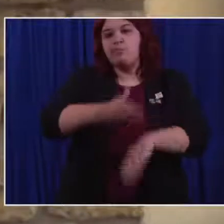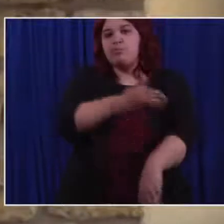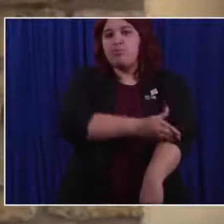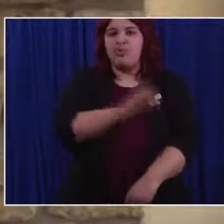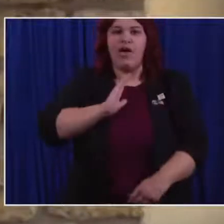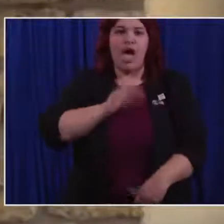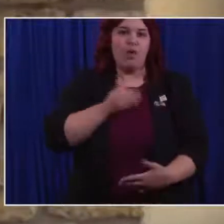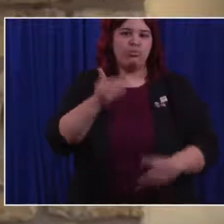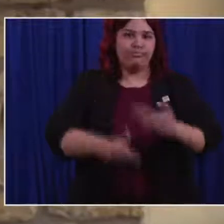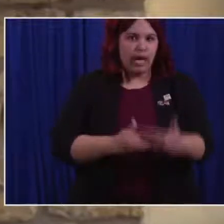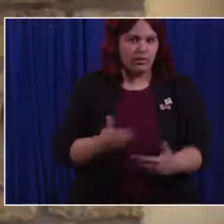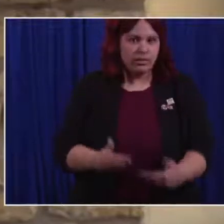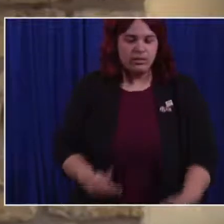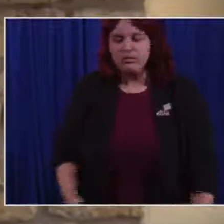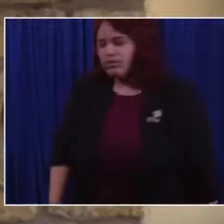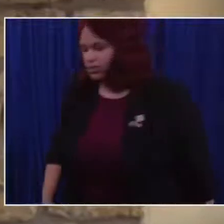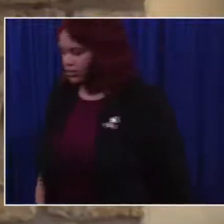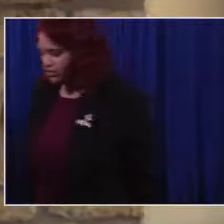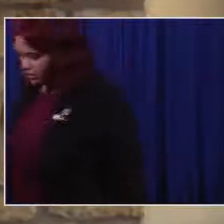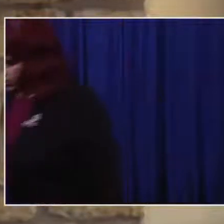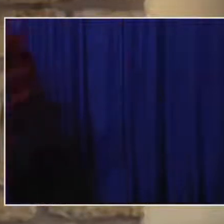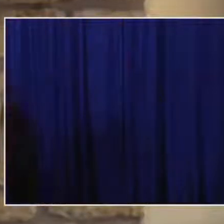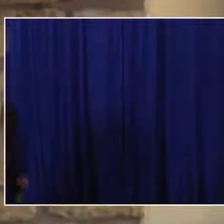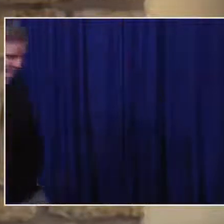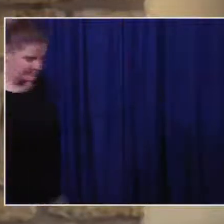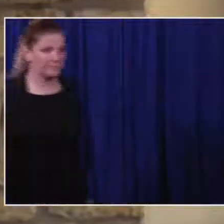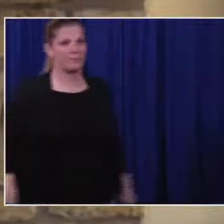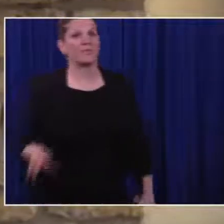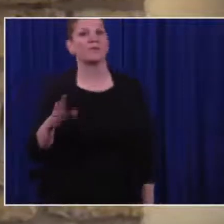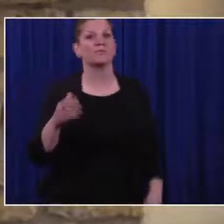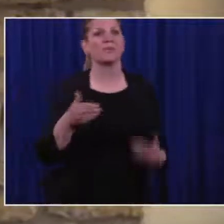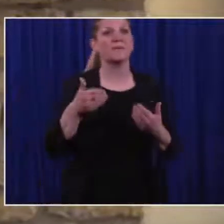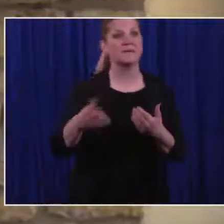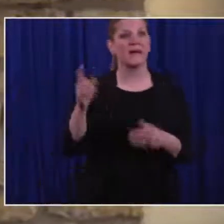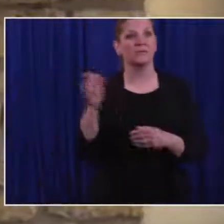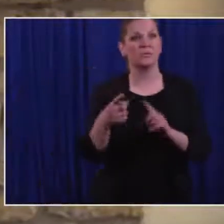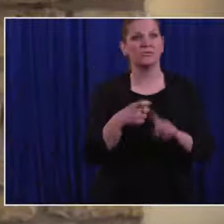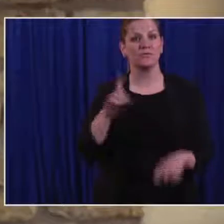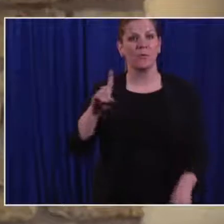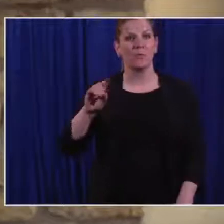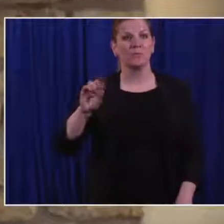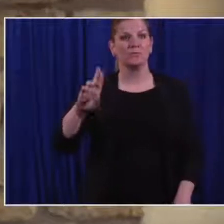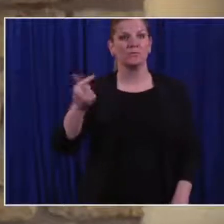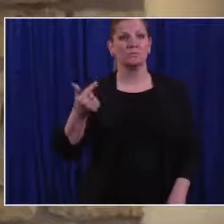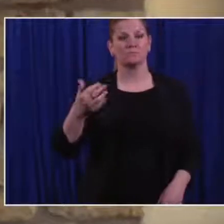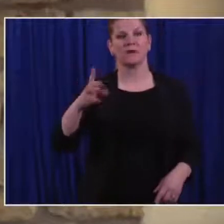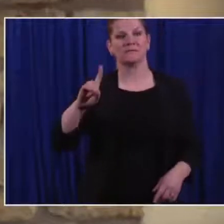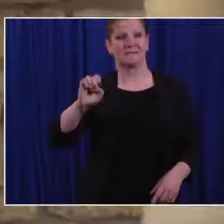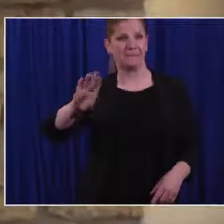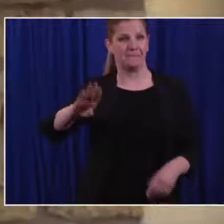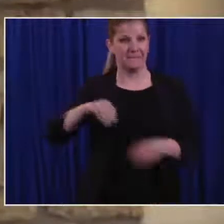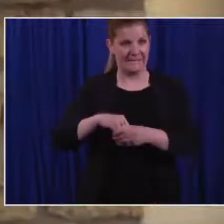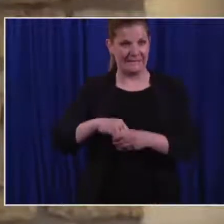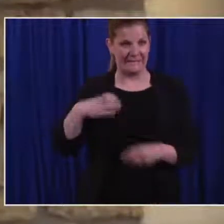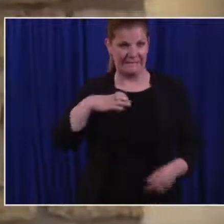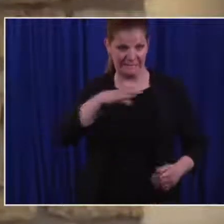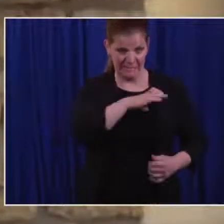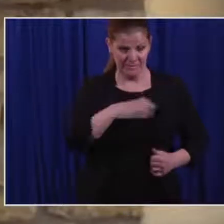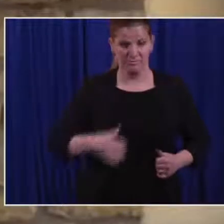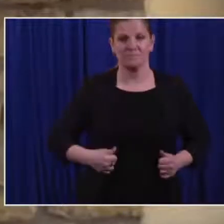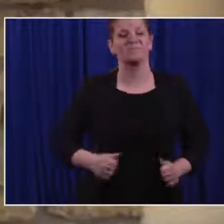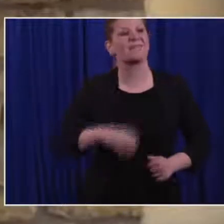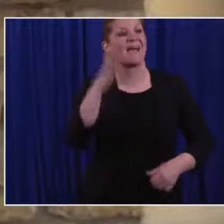Next question is from Devin Marty at WEWS in Cleveland. Good afternoon, Governor.